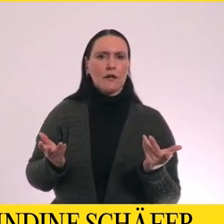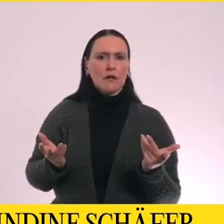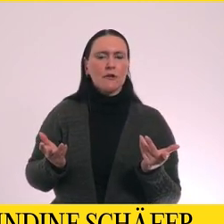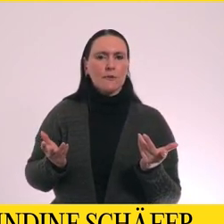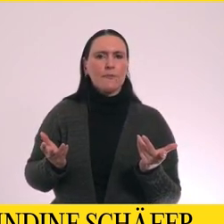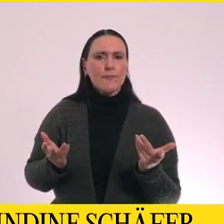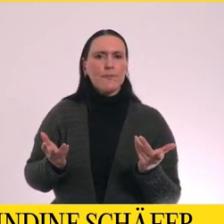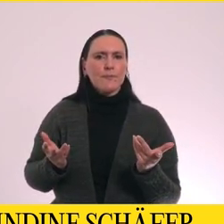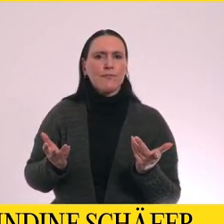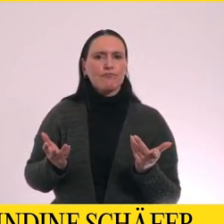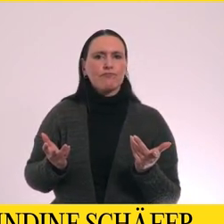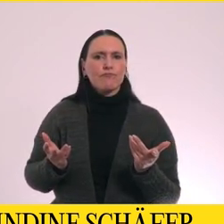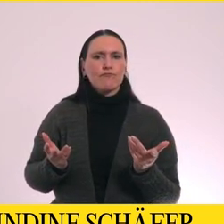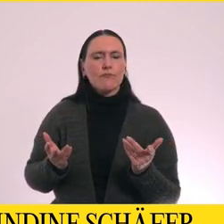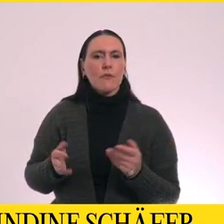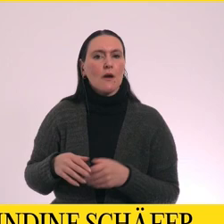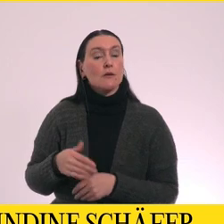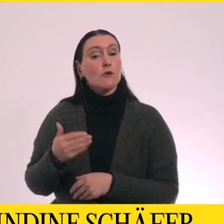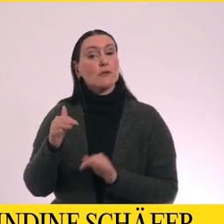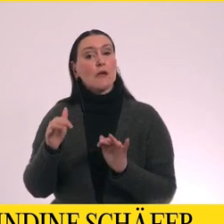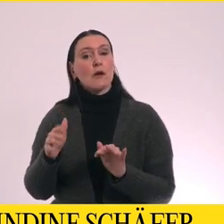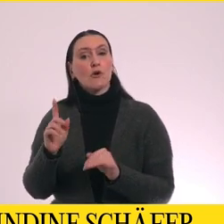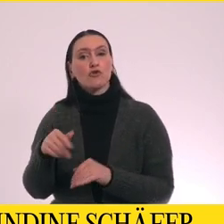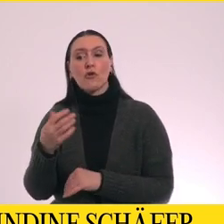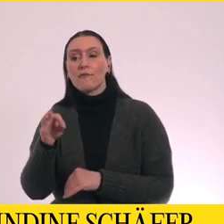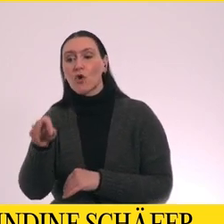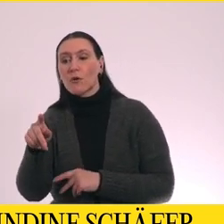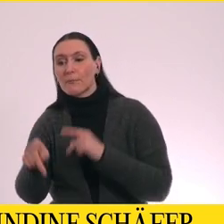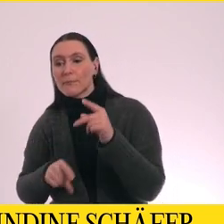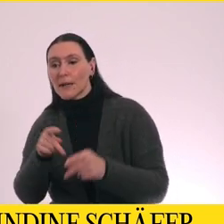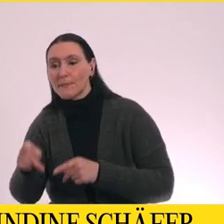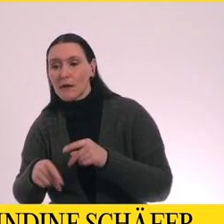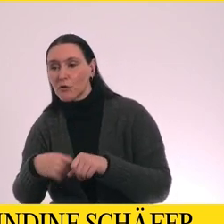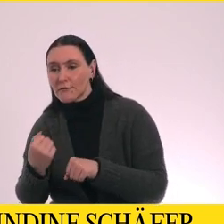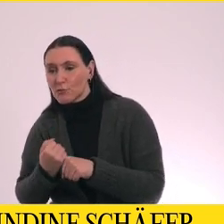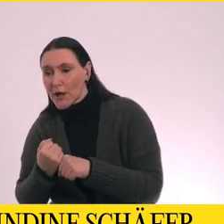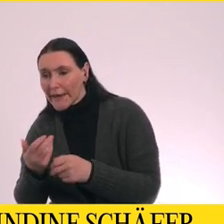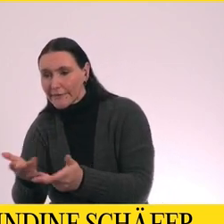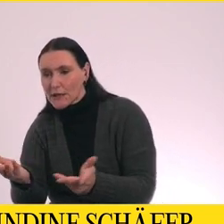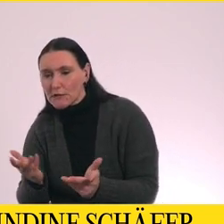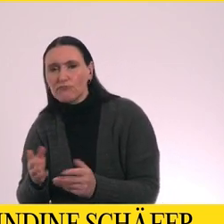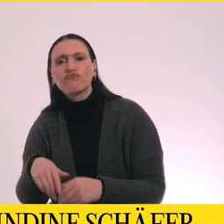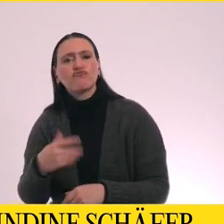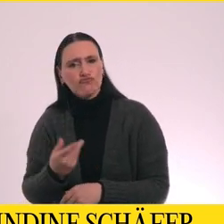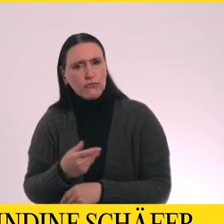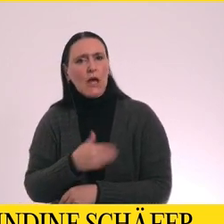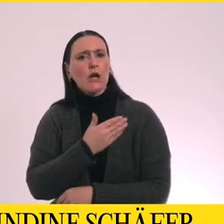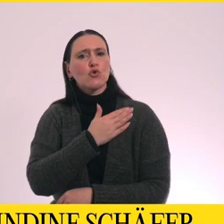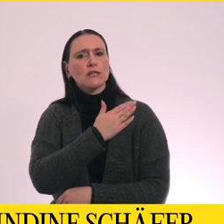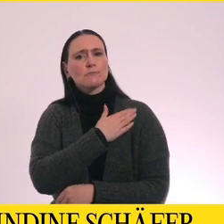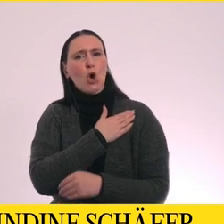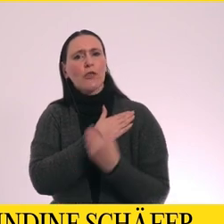respond and to lead the development of a practice, whatever that might be. That